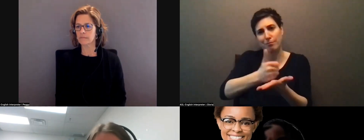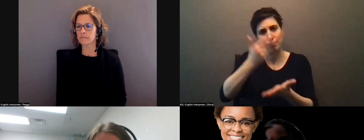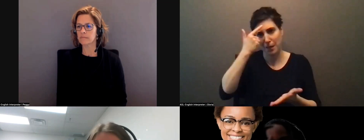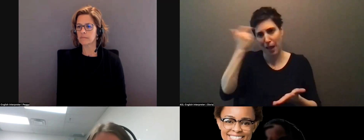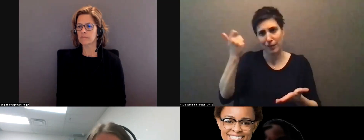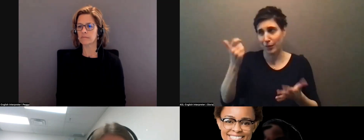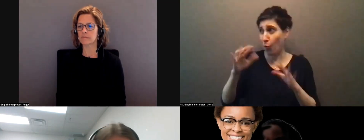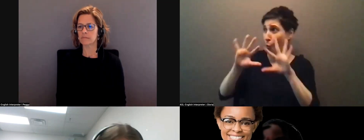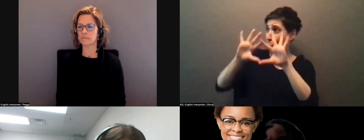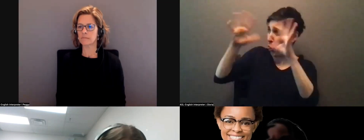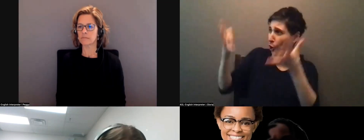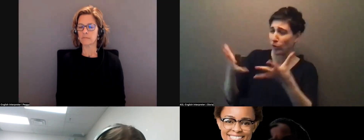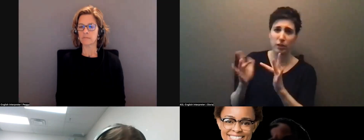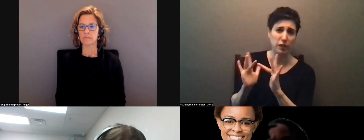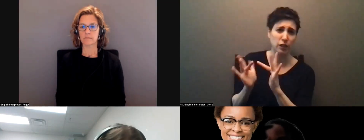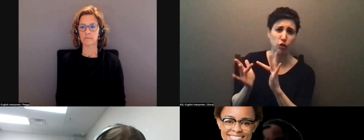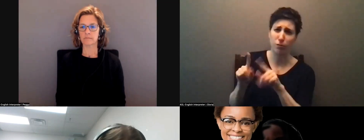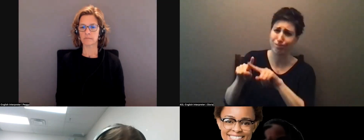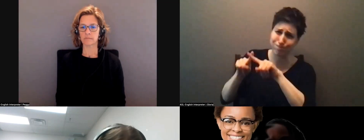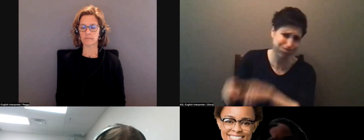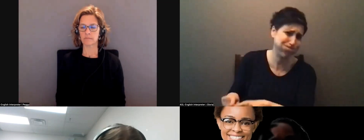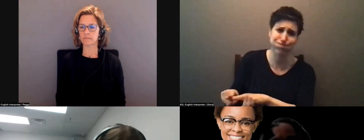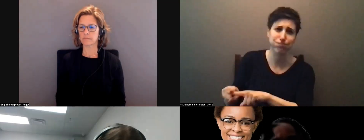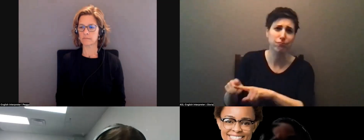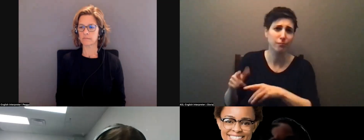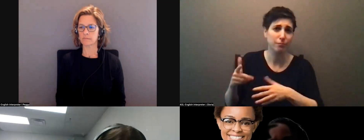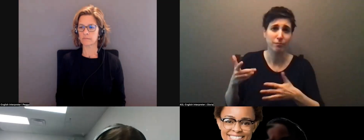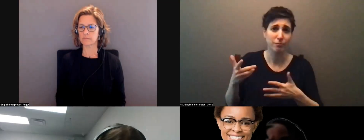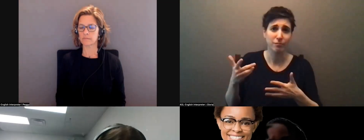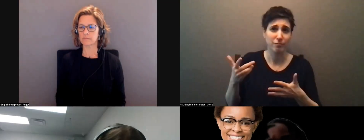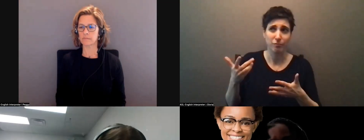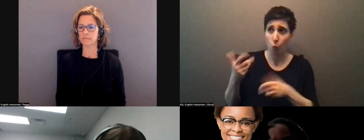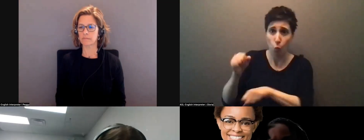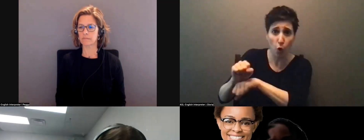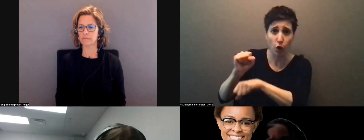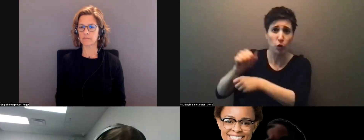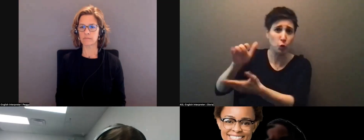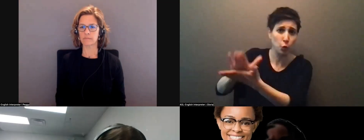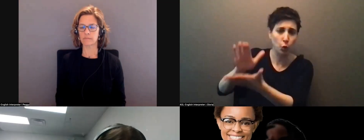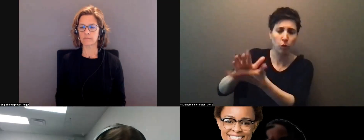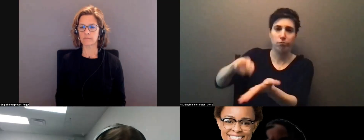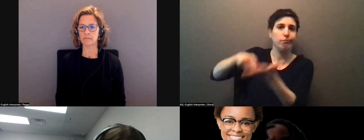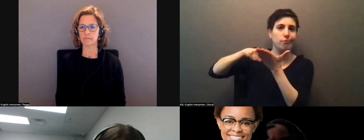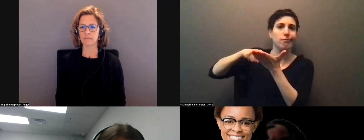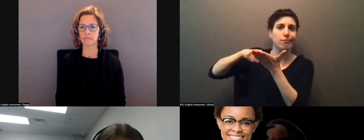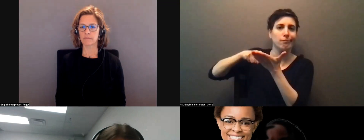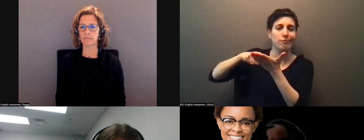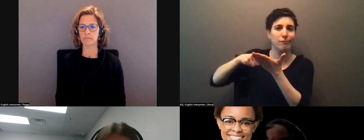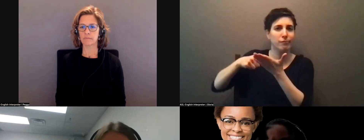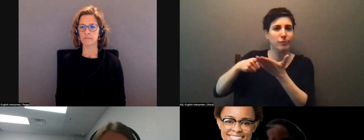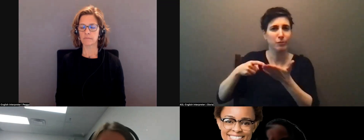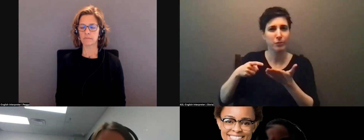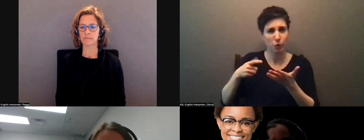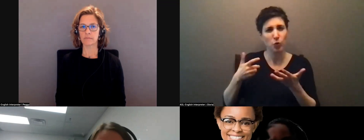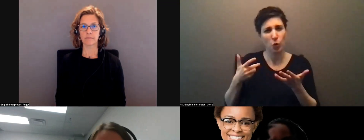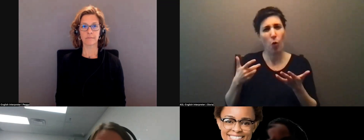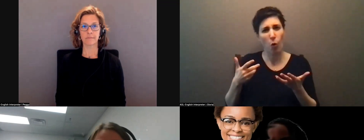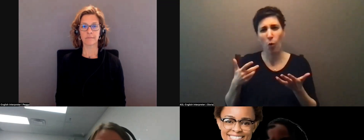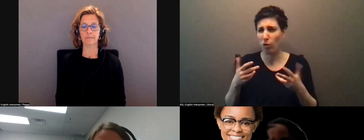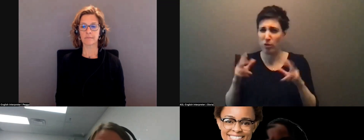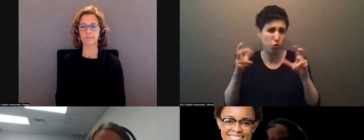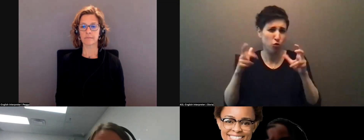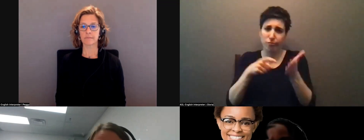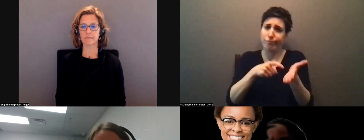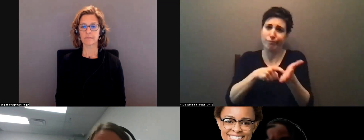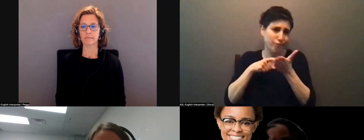in the digital world, and no matter where you go or whatever you do, you will need the computer, or you need